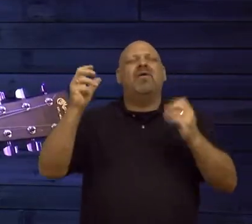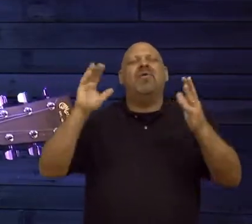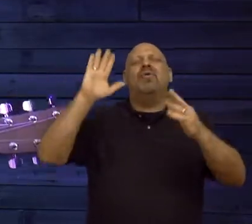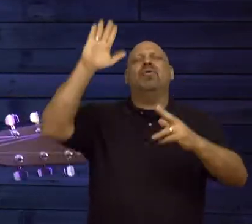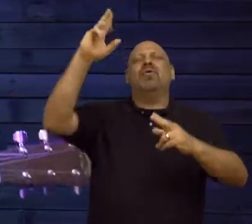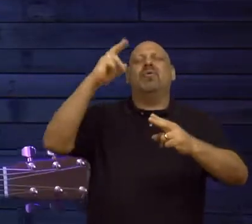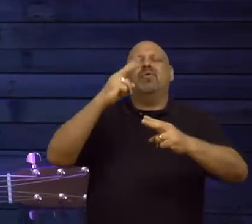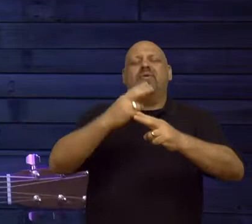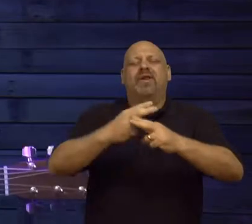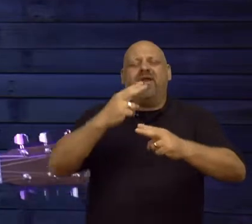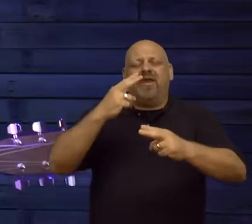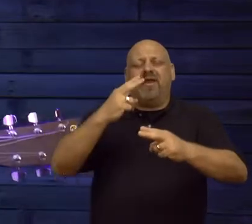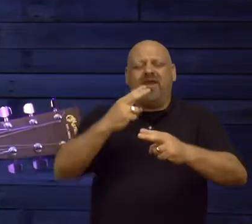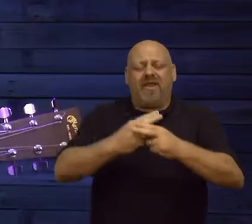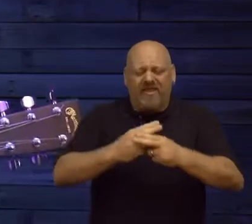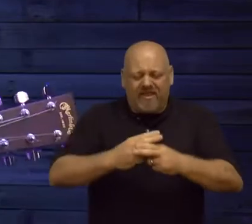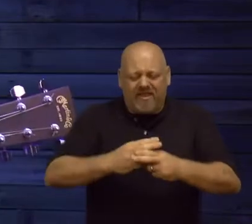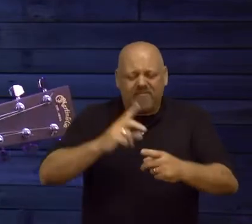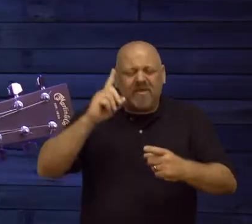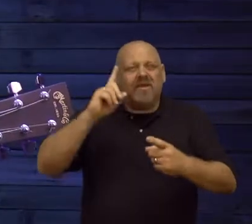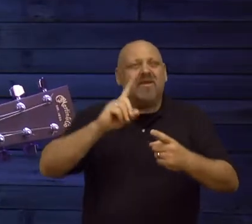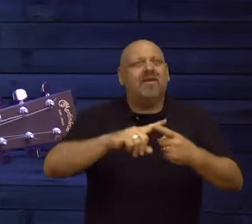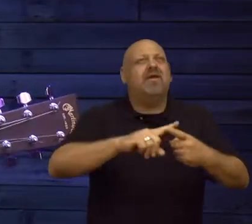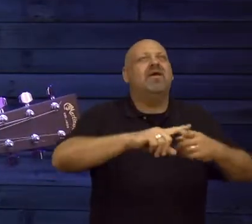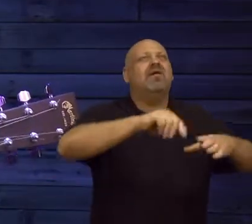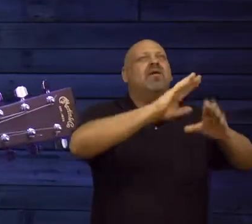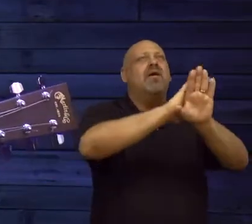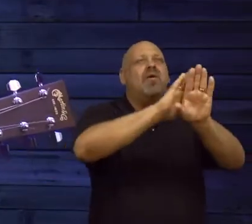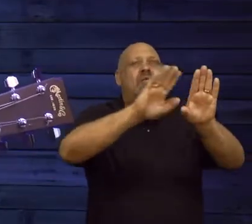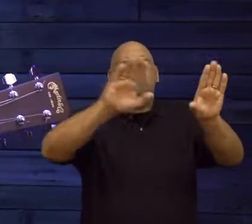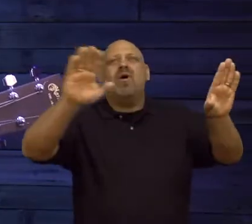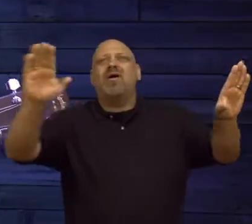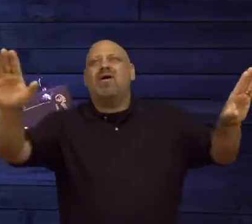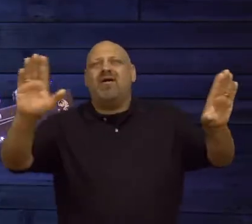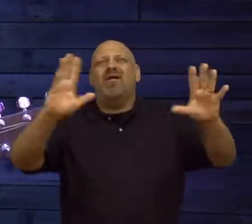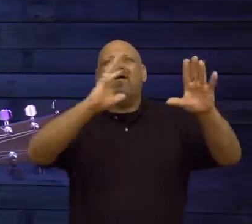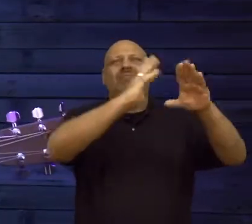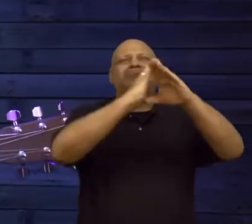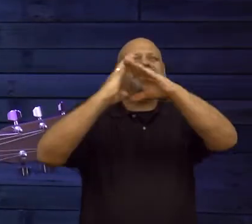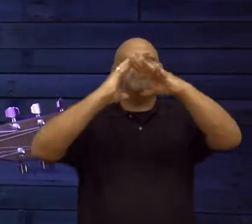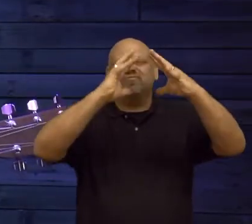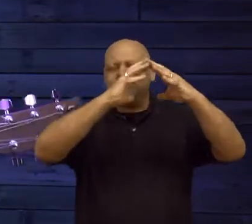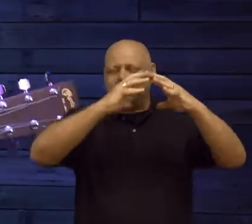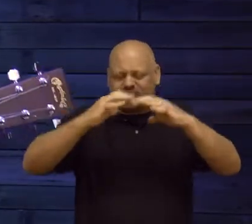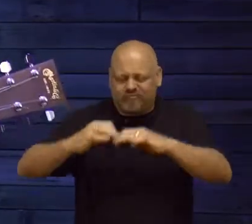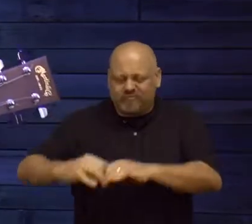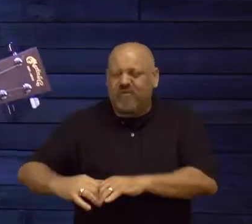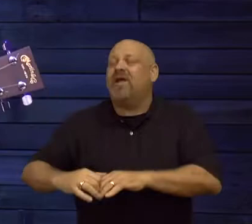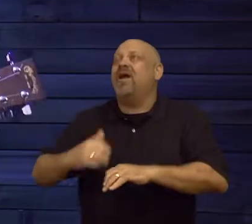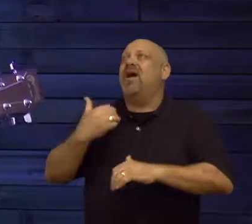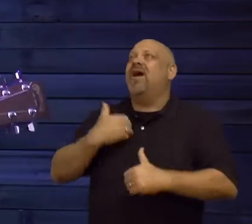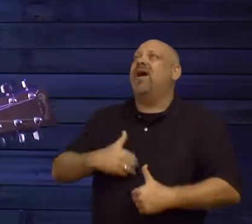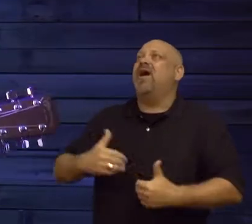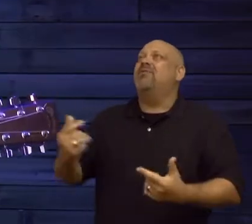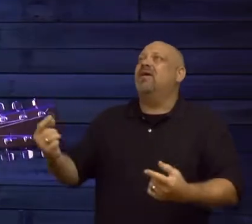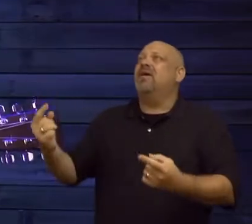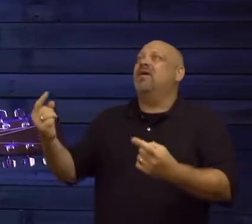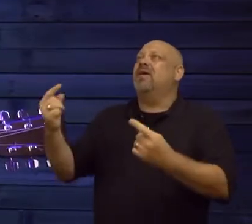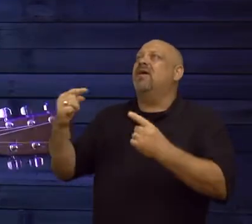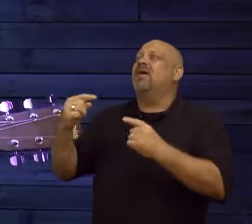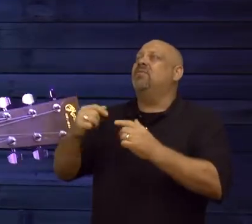your name till the walls come falling down. I've come to